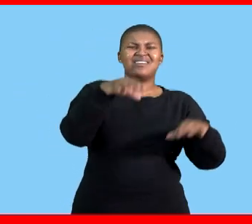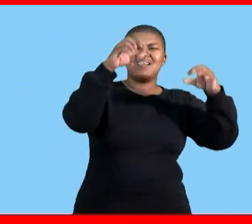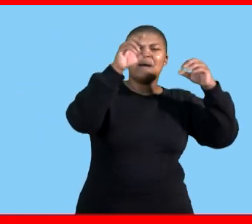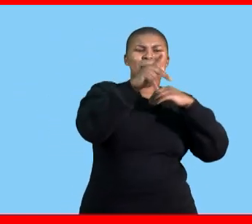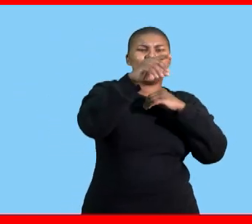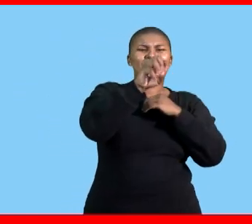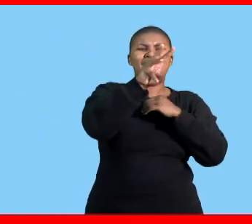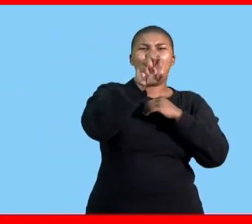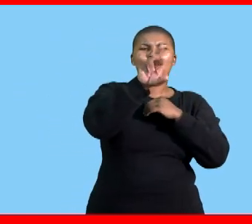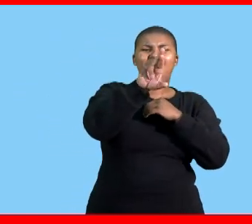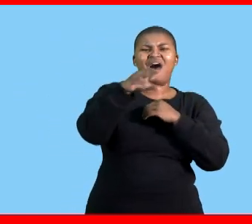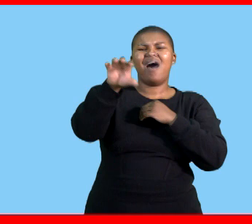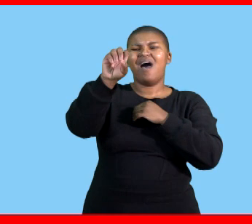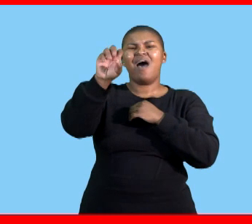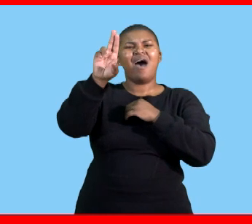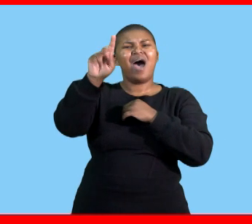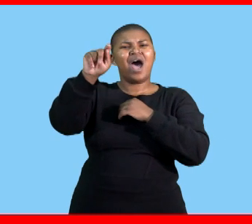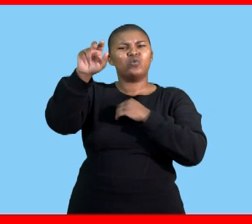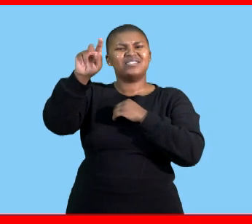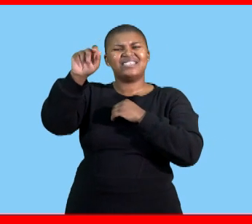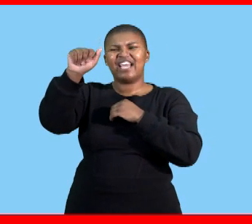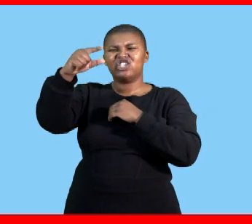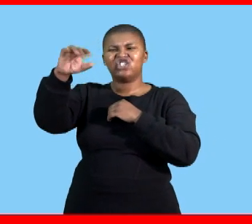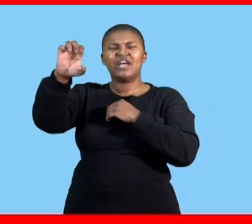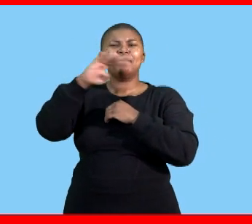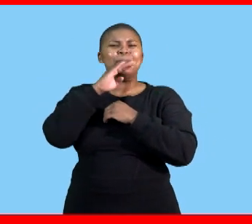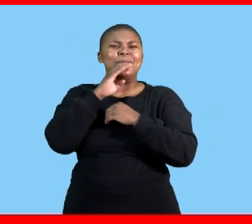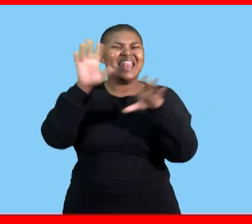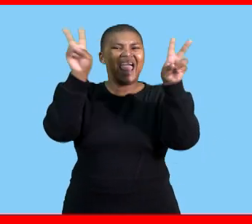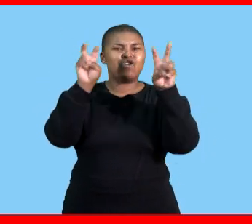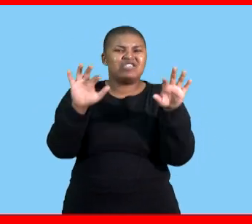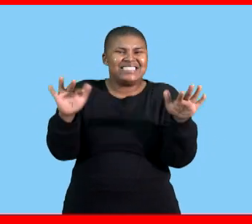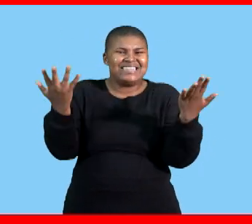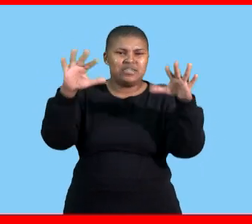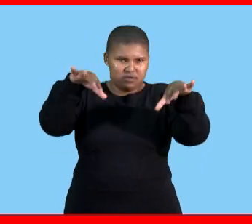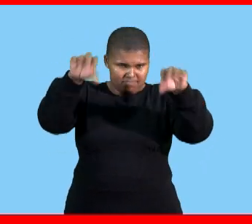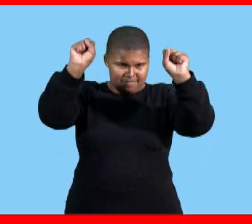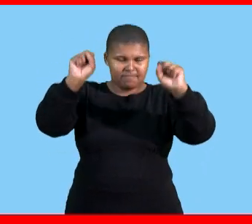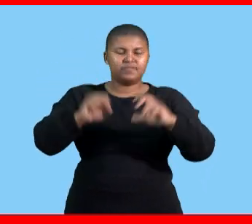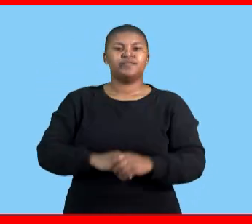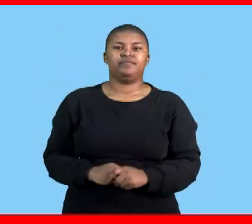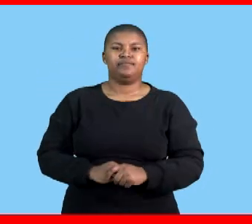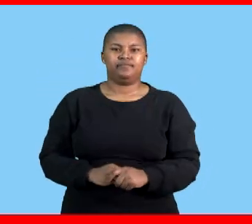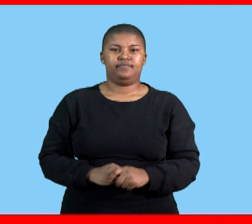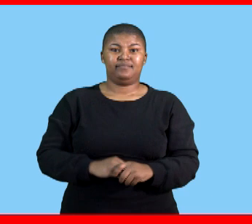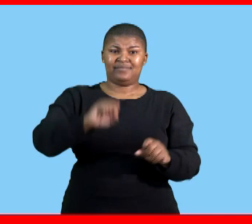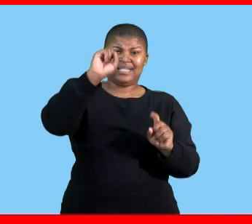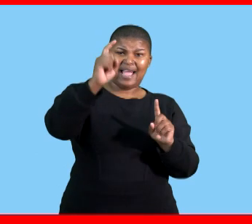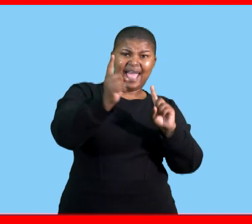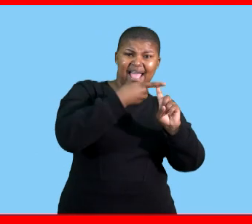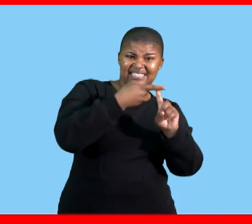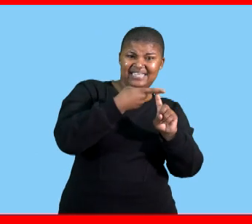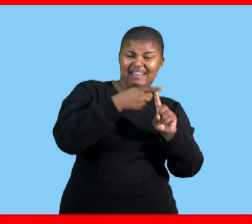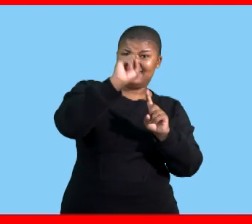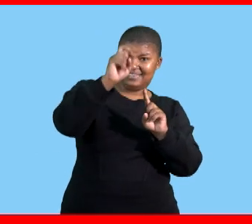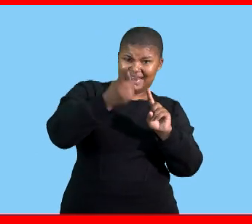do not have the supply of electricity in our homes. An accident is also